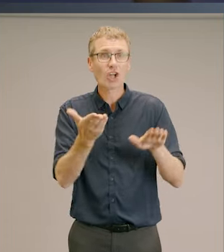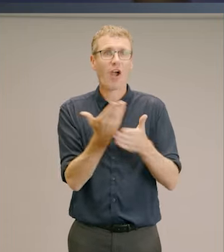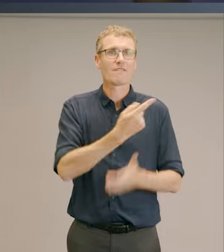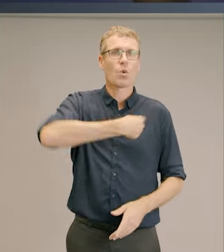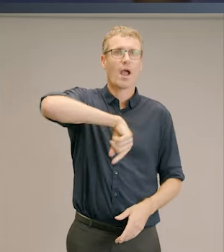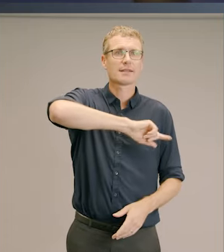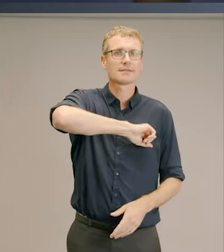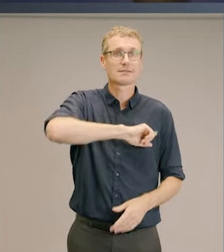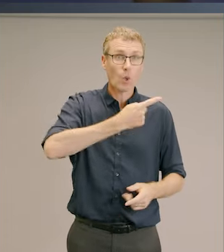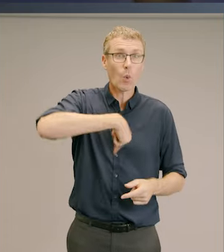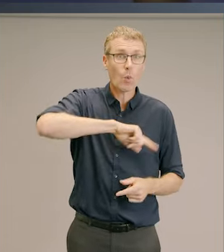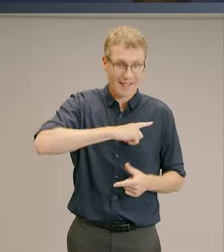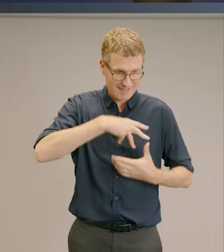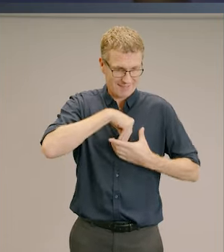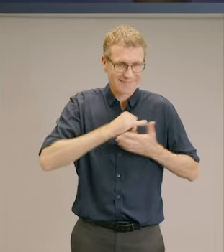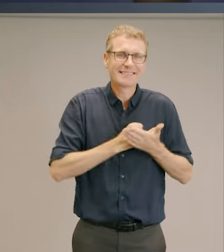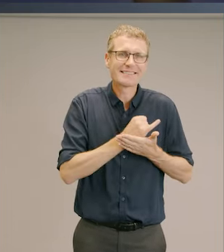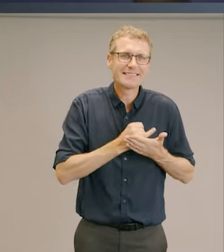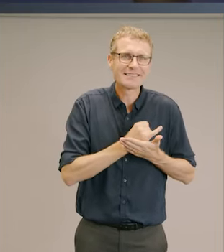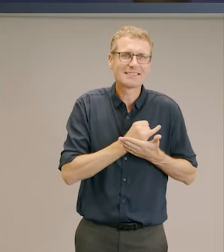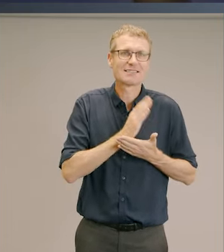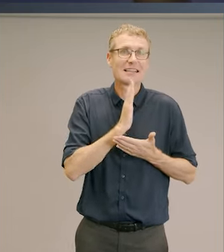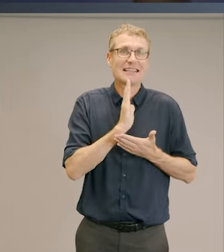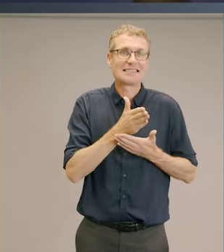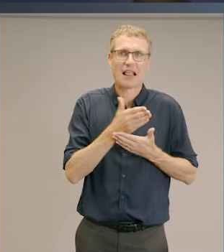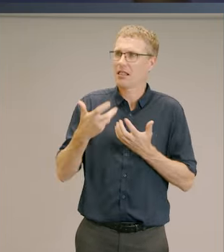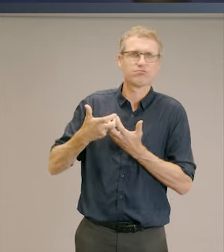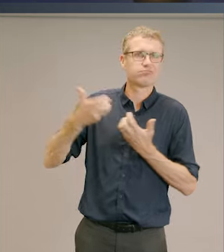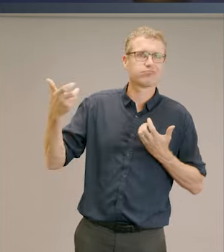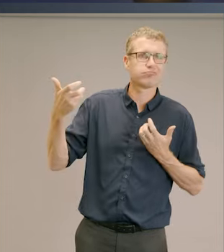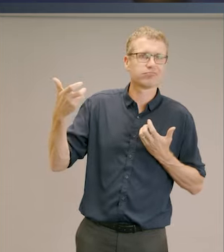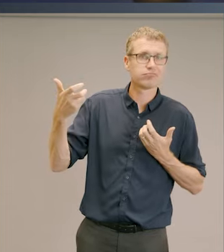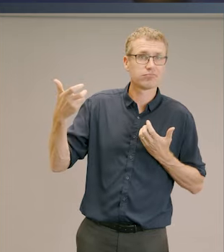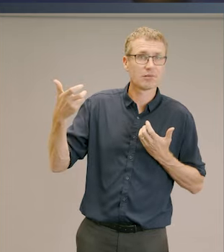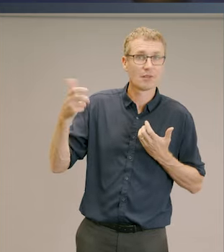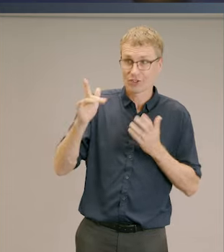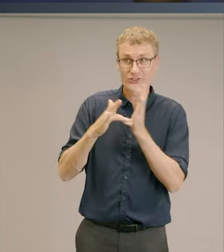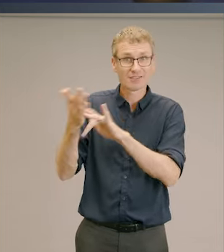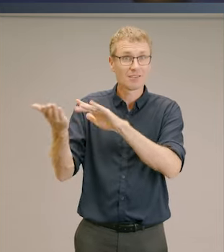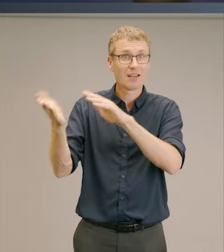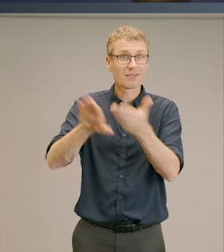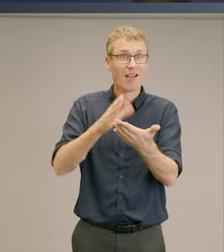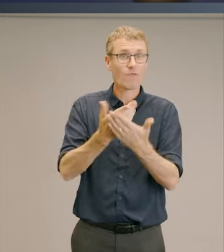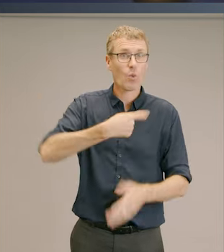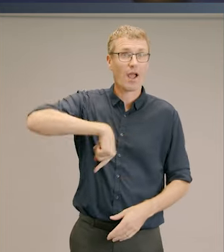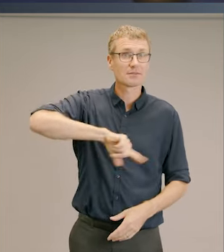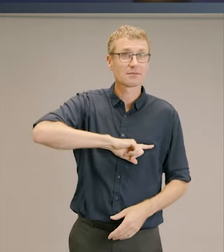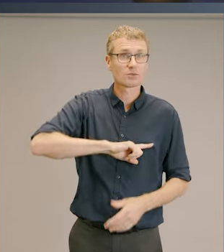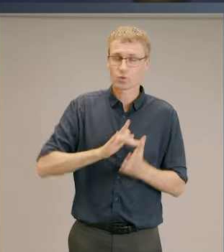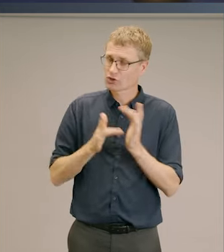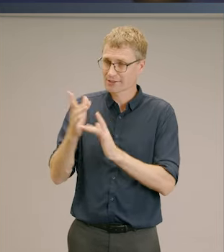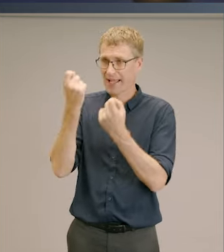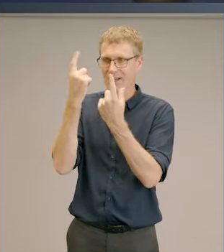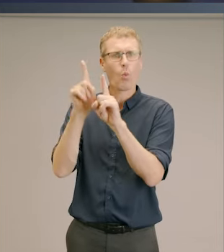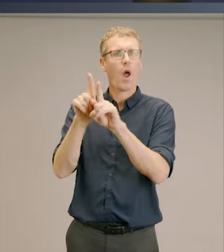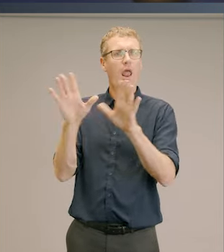He's the one who laid down his life for us while we were still enemies. If